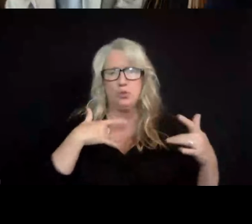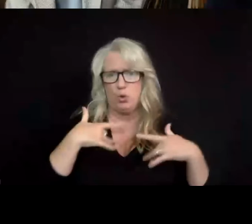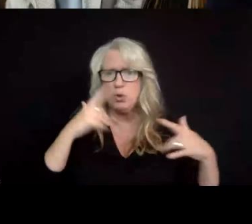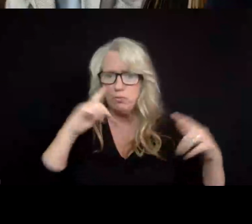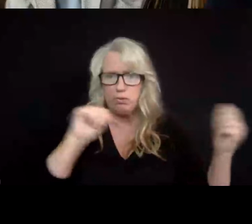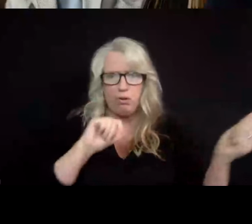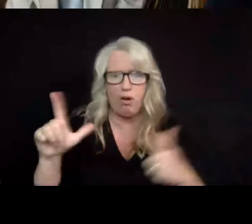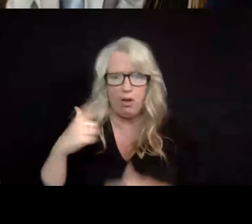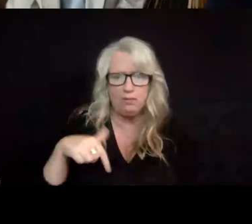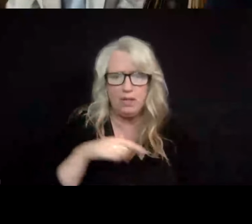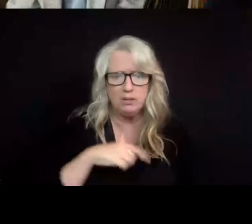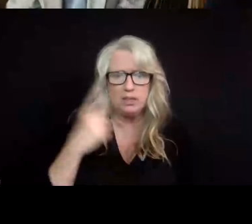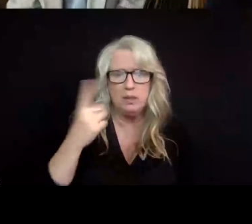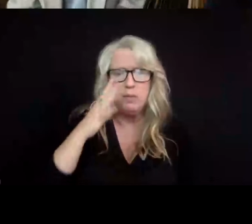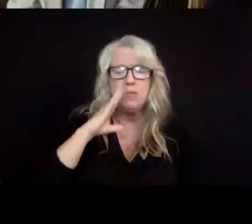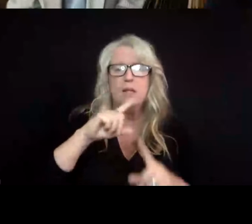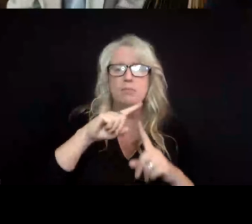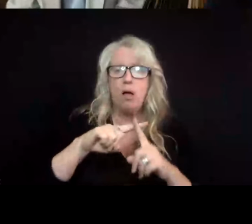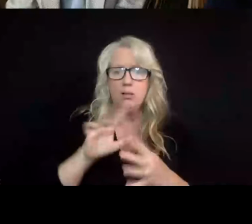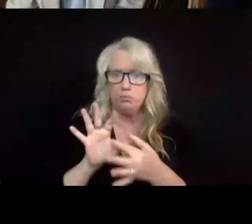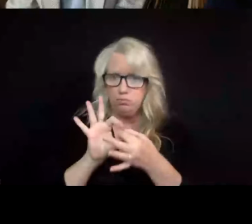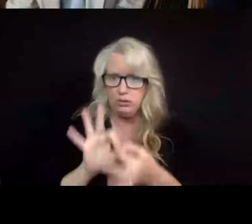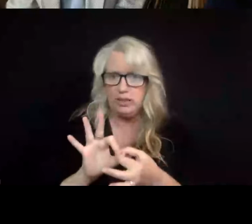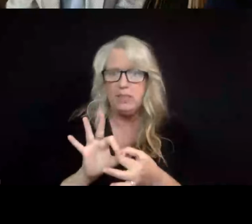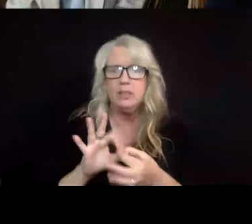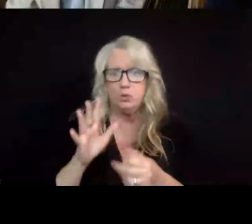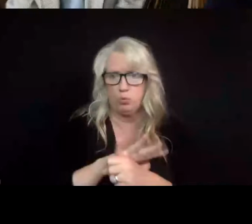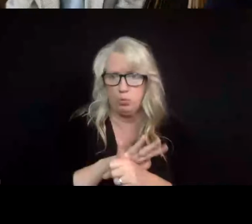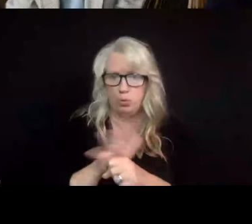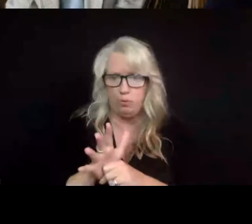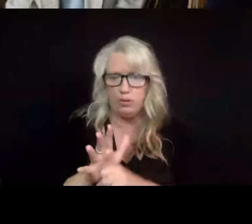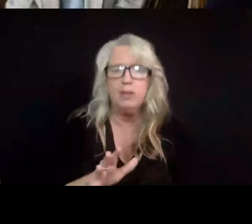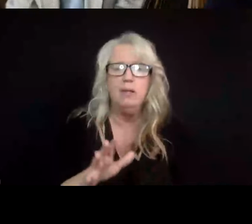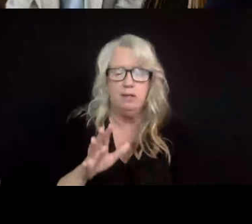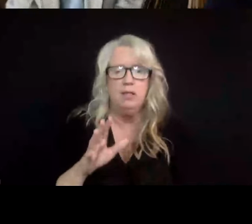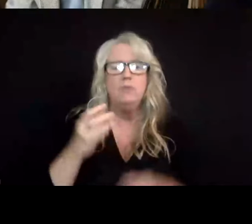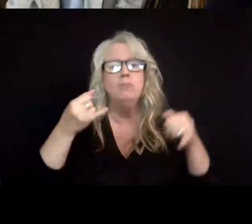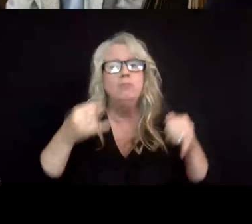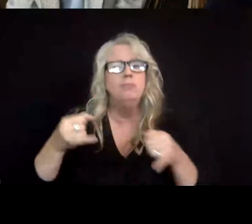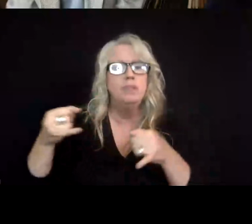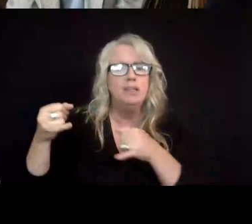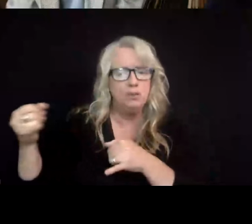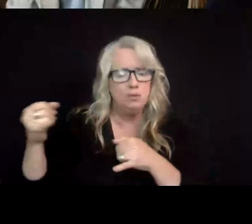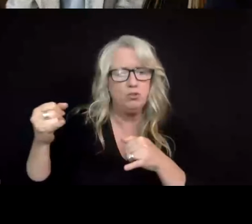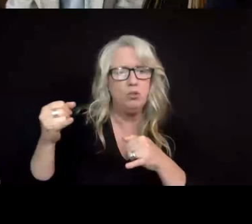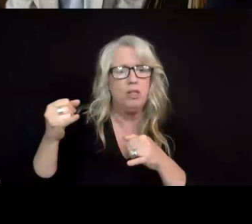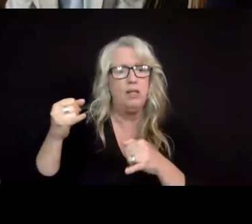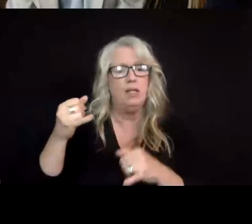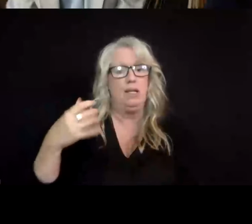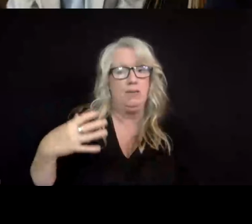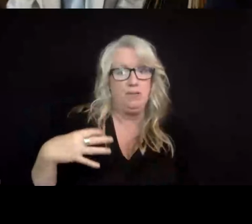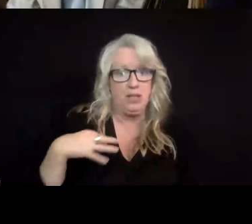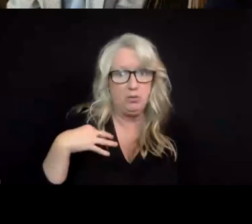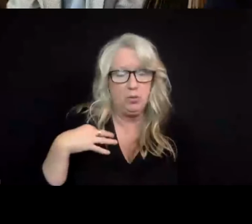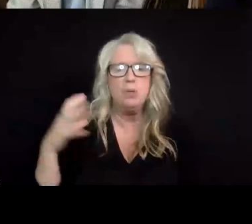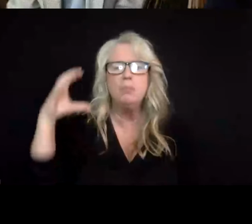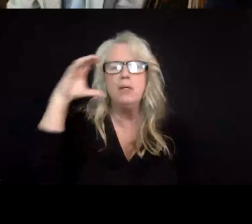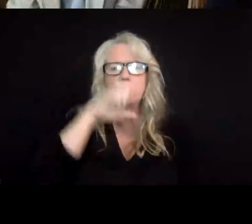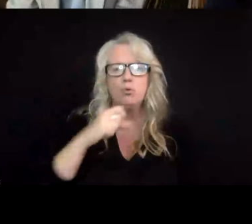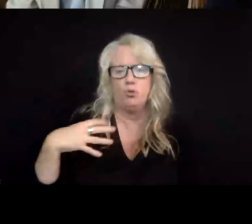of the positives related to COVID was that individuals were eligible, presumed eligible